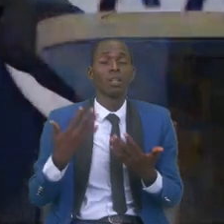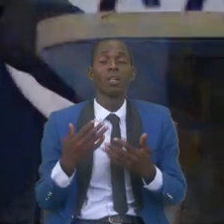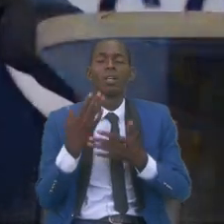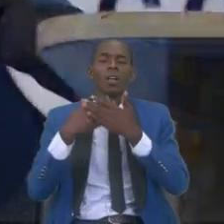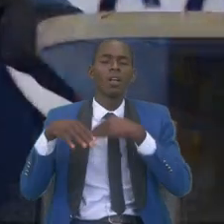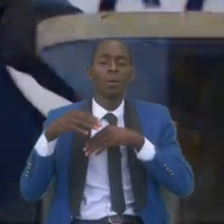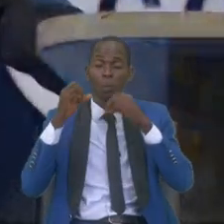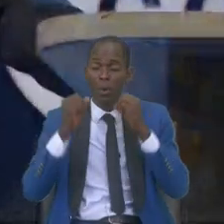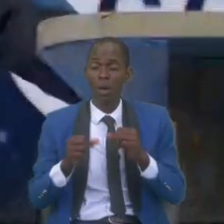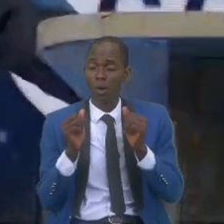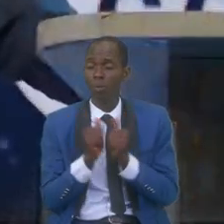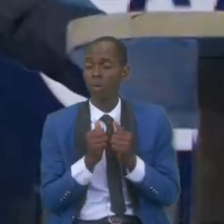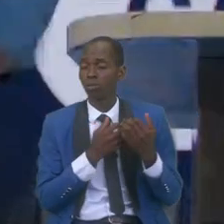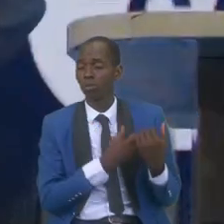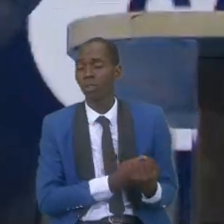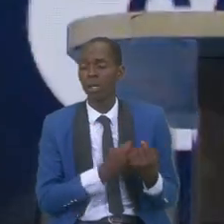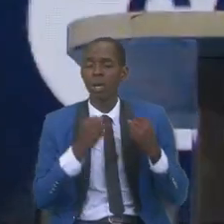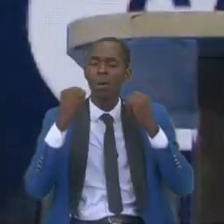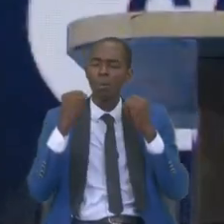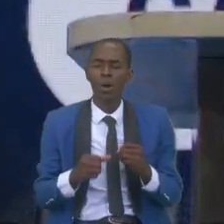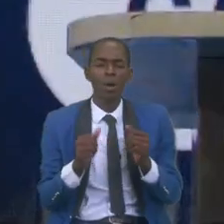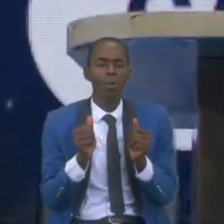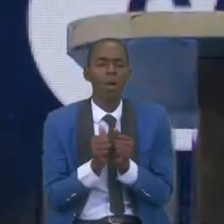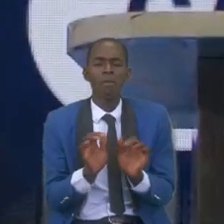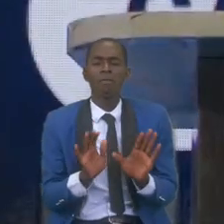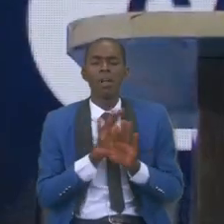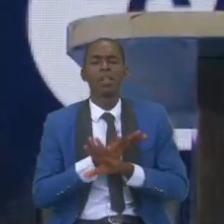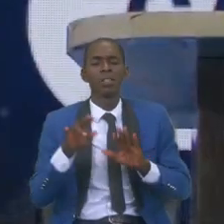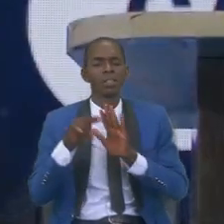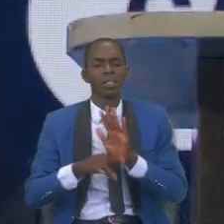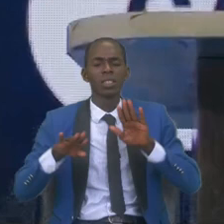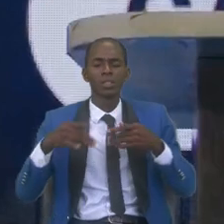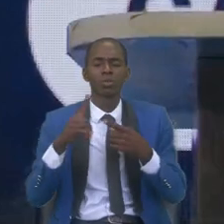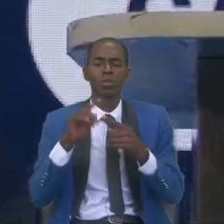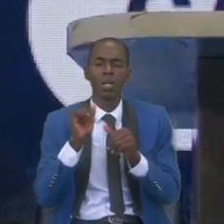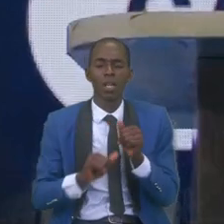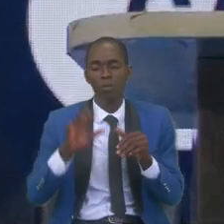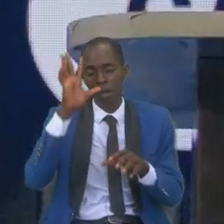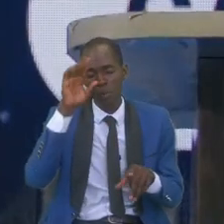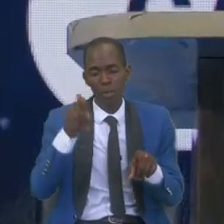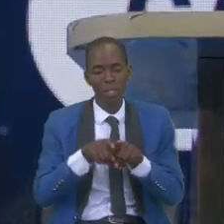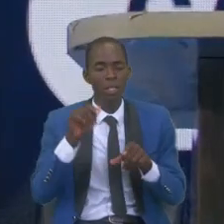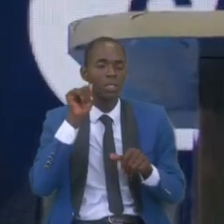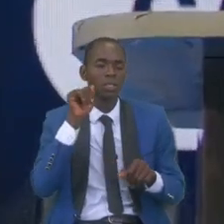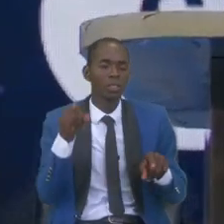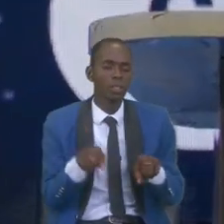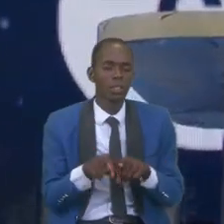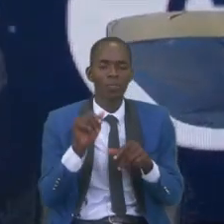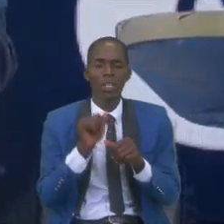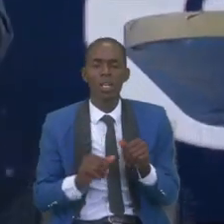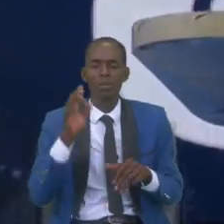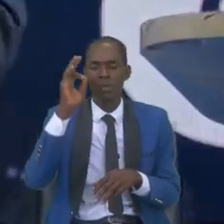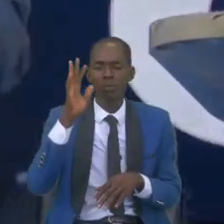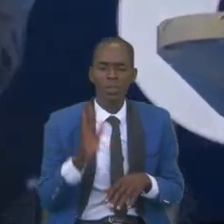courage. Power with fearlessness. Grant unto every brother, every sister, every preacher,